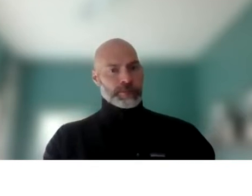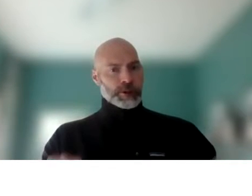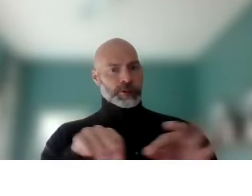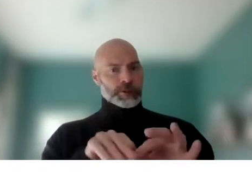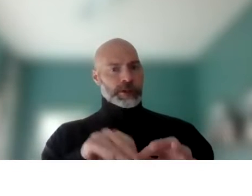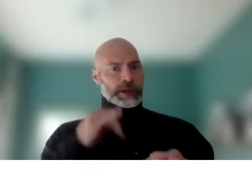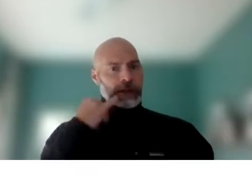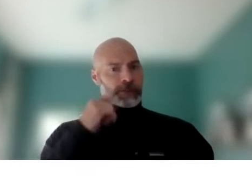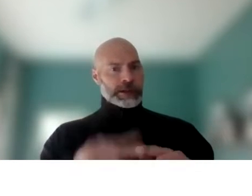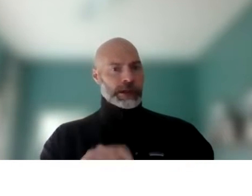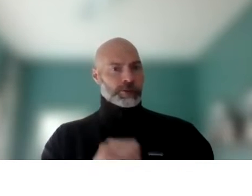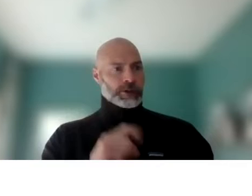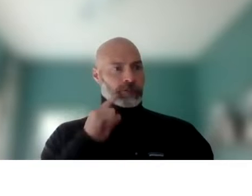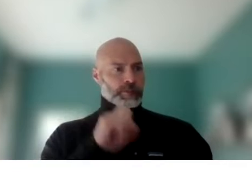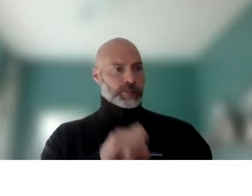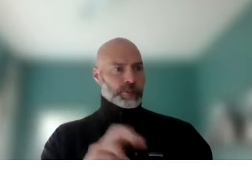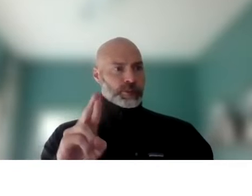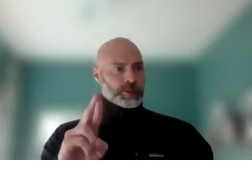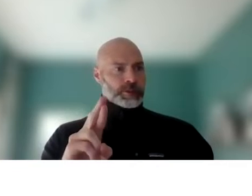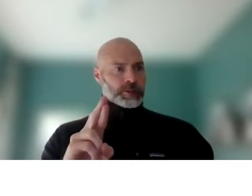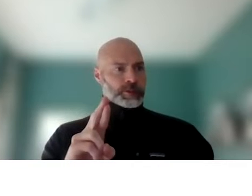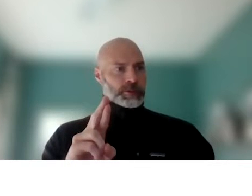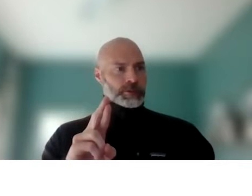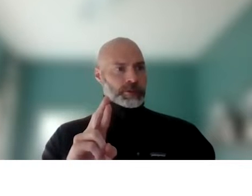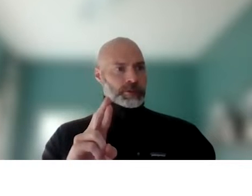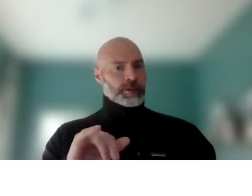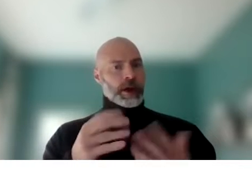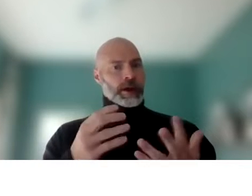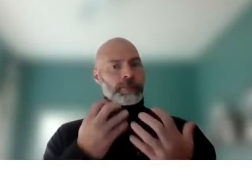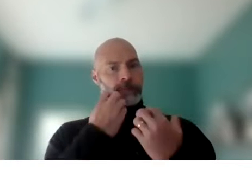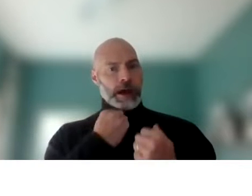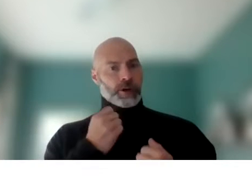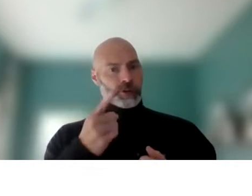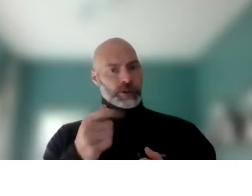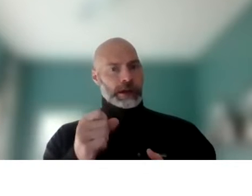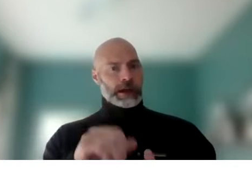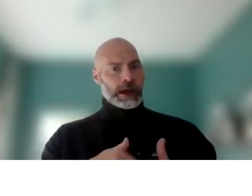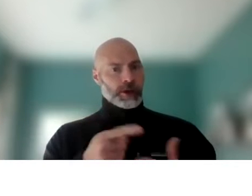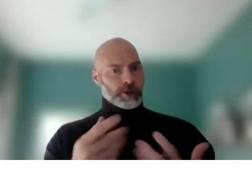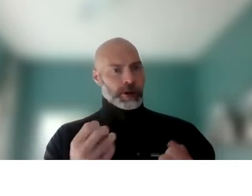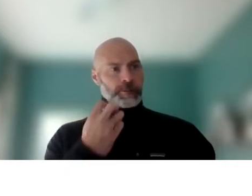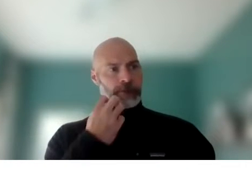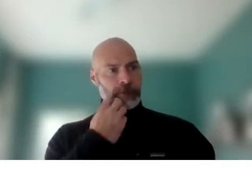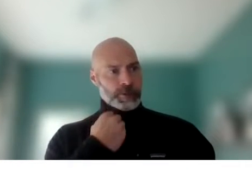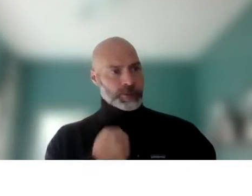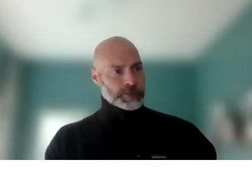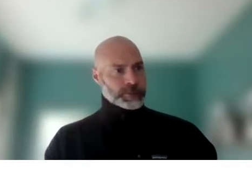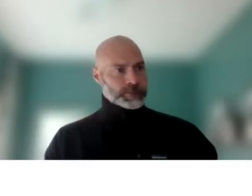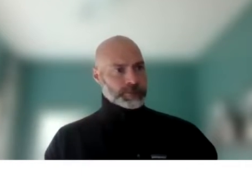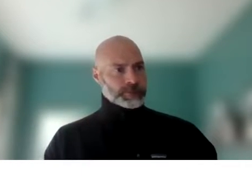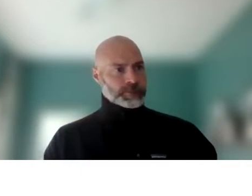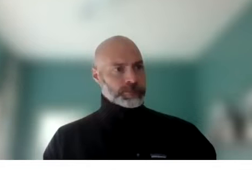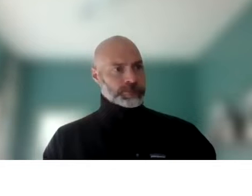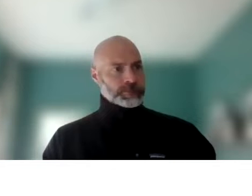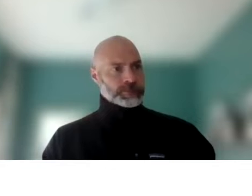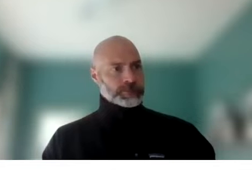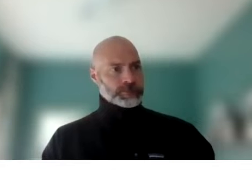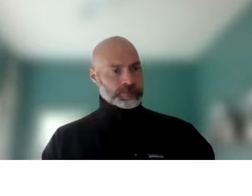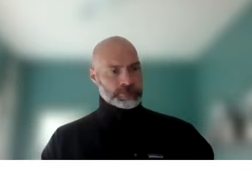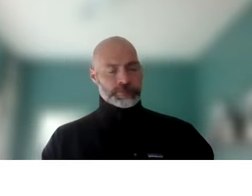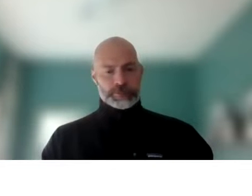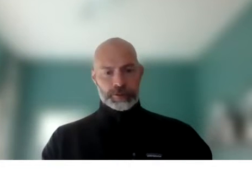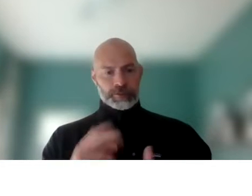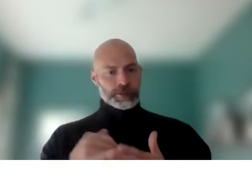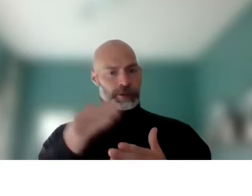really nice experience. It wasn't important to necessarily work for just any employer. I wanted to be